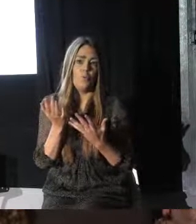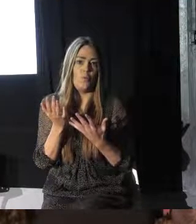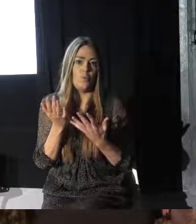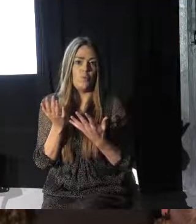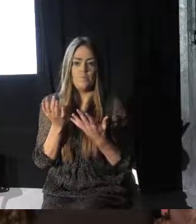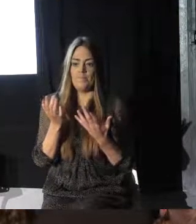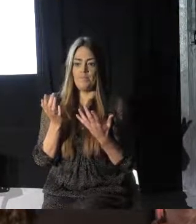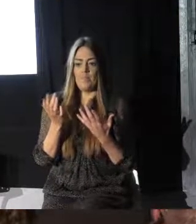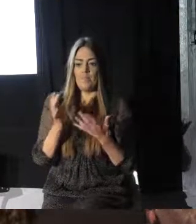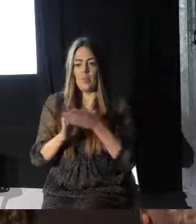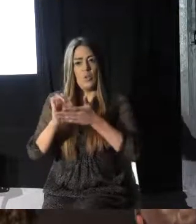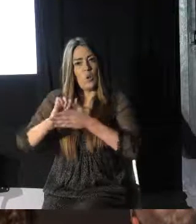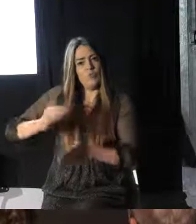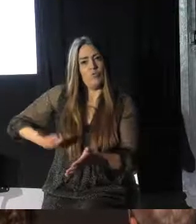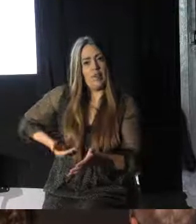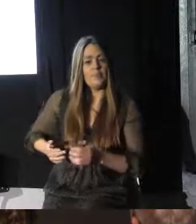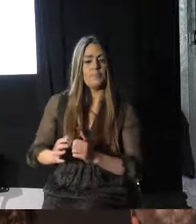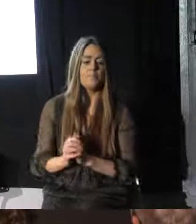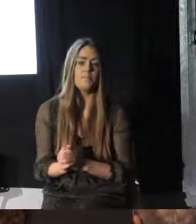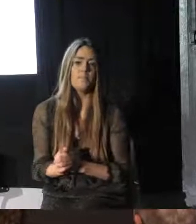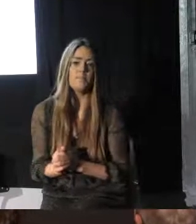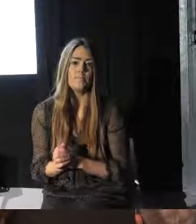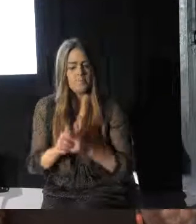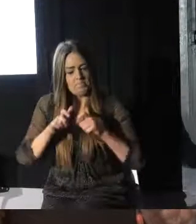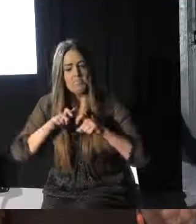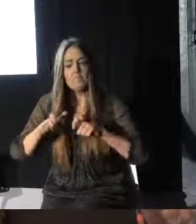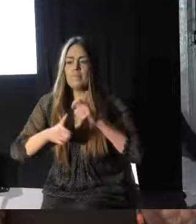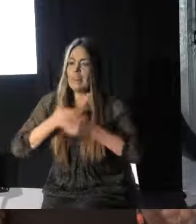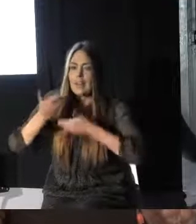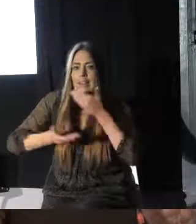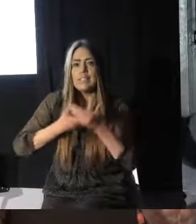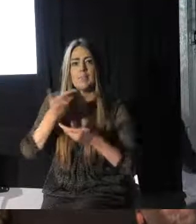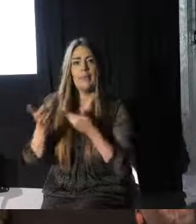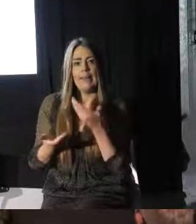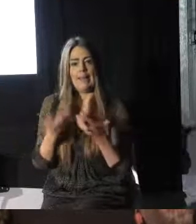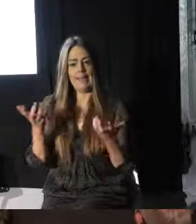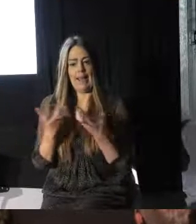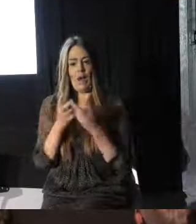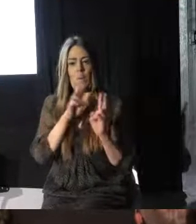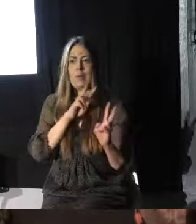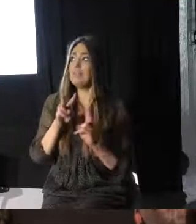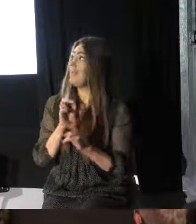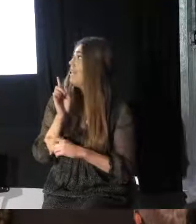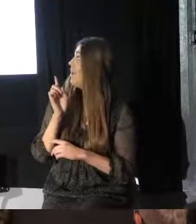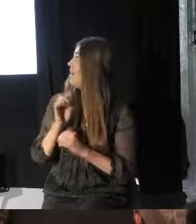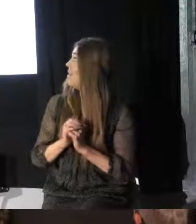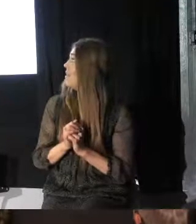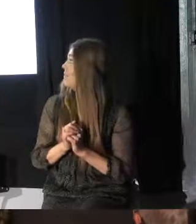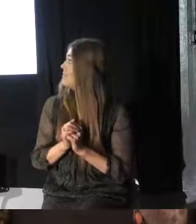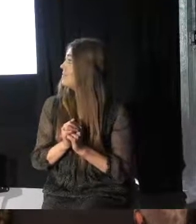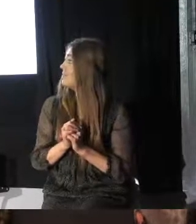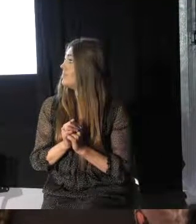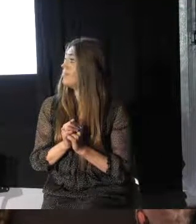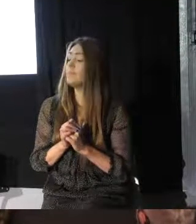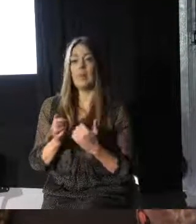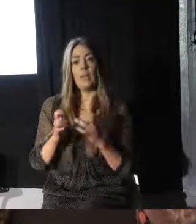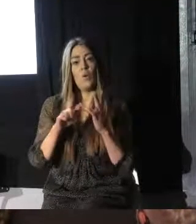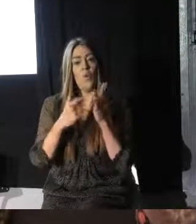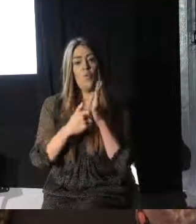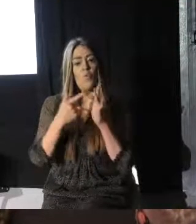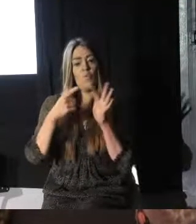these centres of cultural whiteness. Retain and explain, such as we see here shamefully at Oriel College at